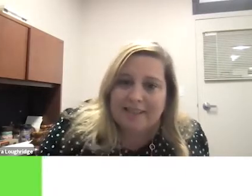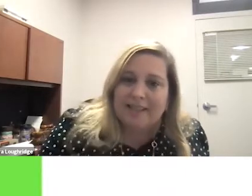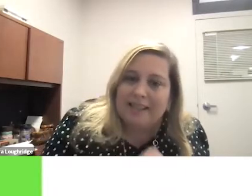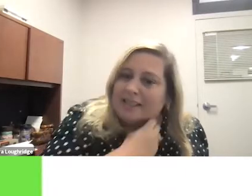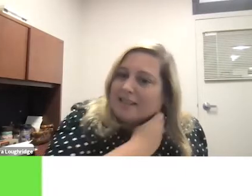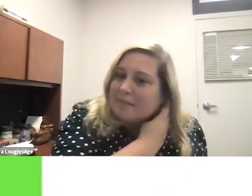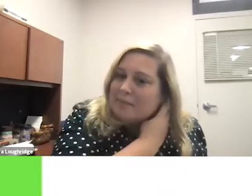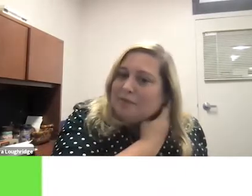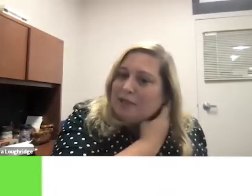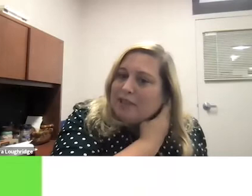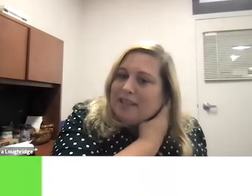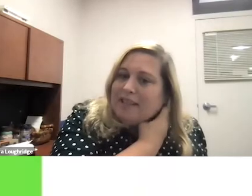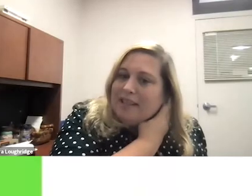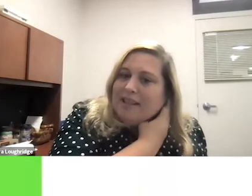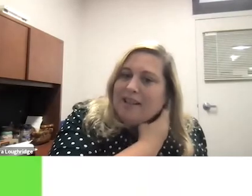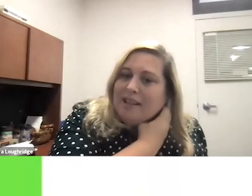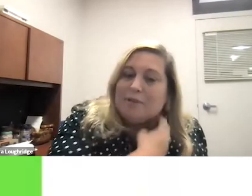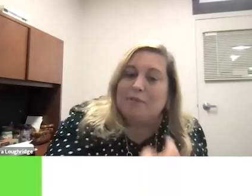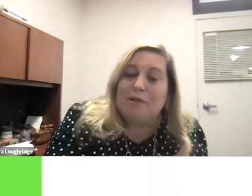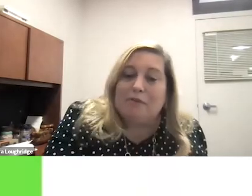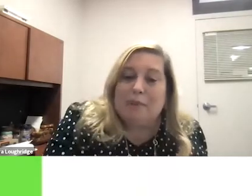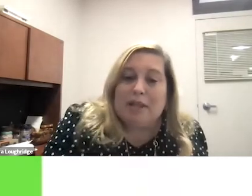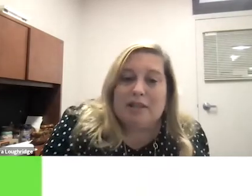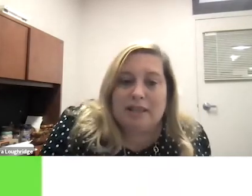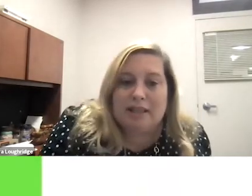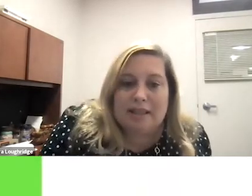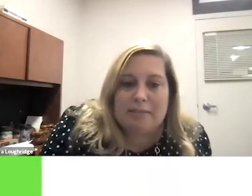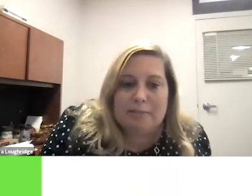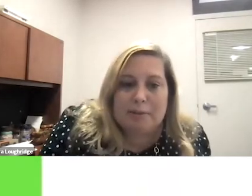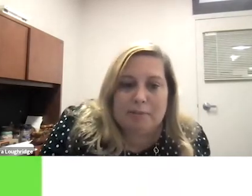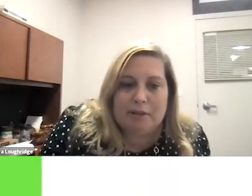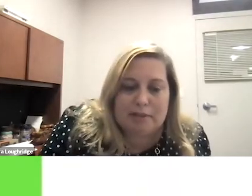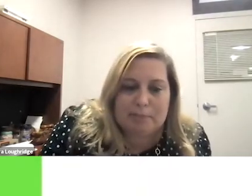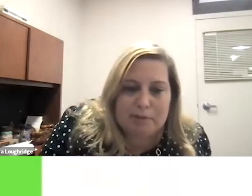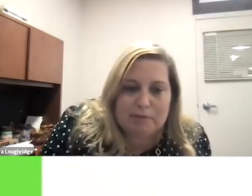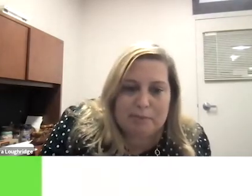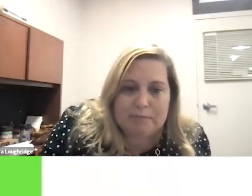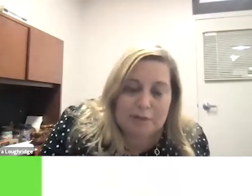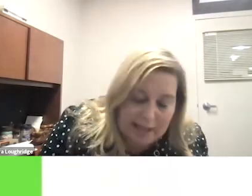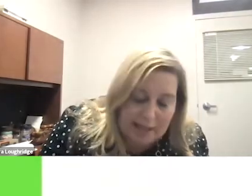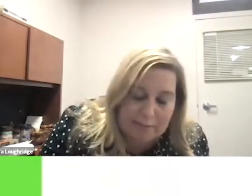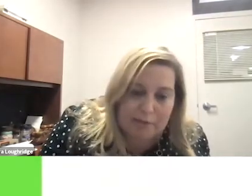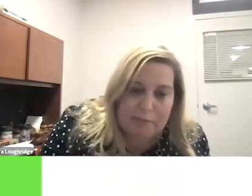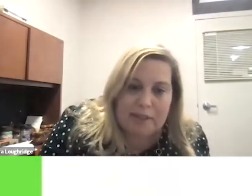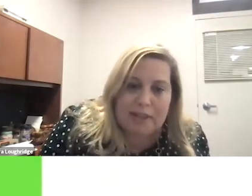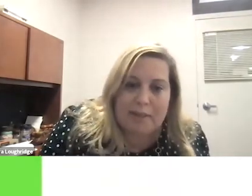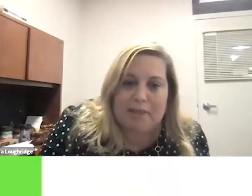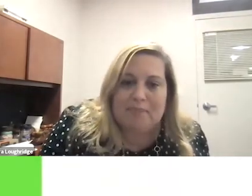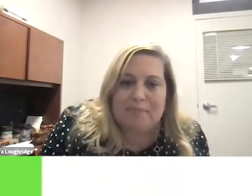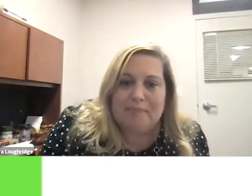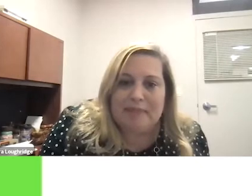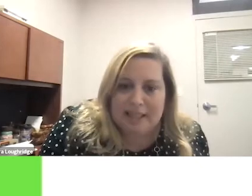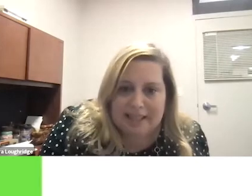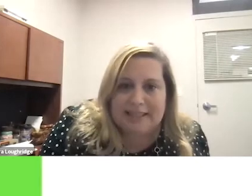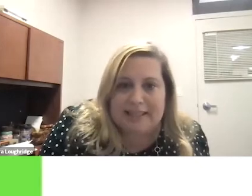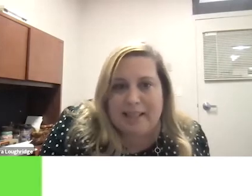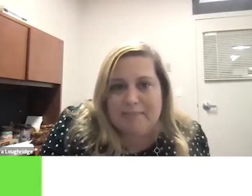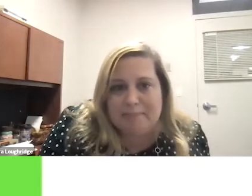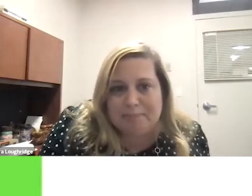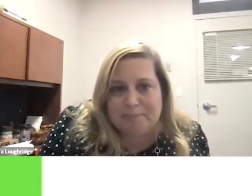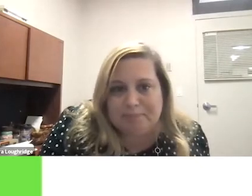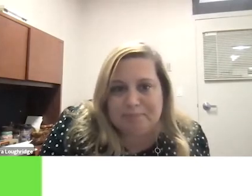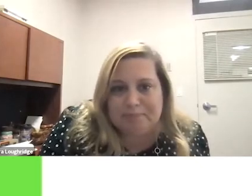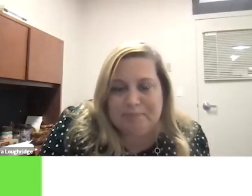us in this summer of learning. So more information in the previous board or another board report coming. Next